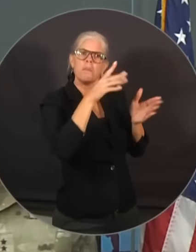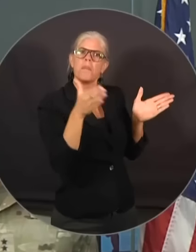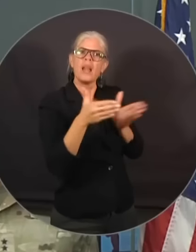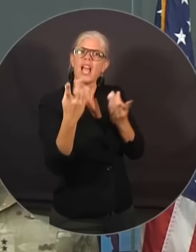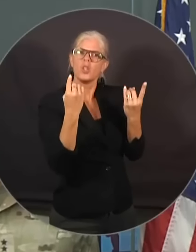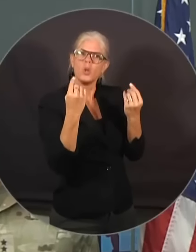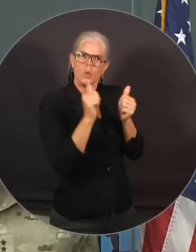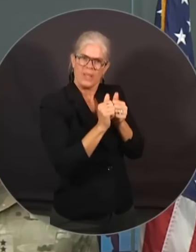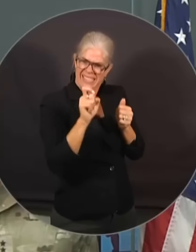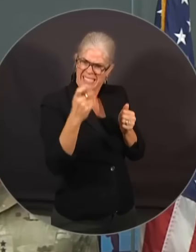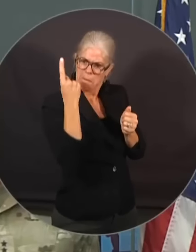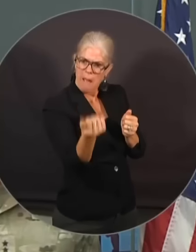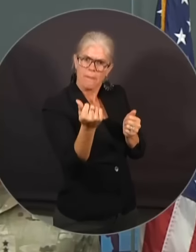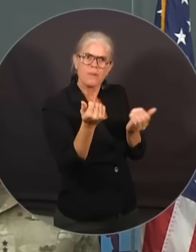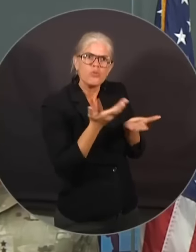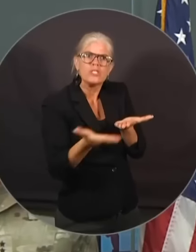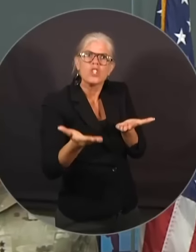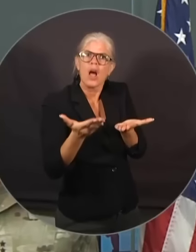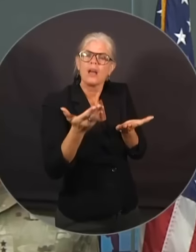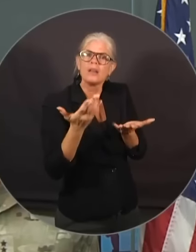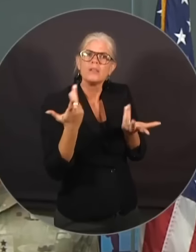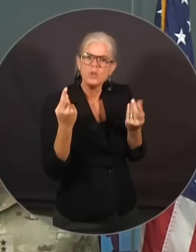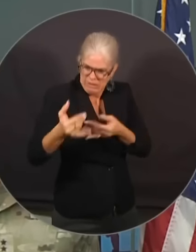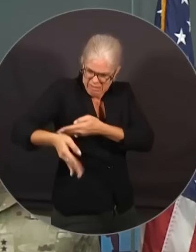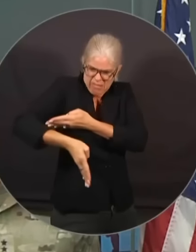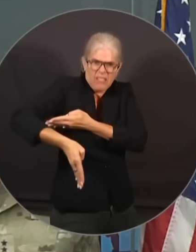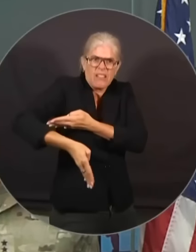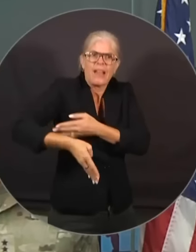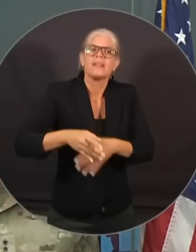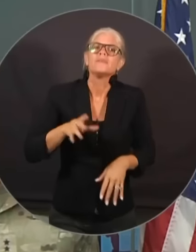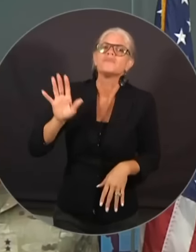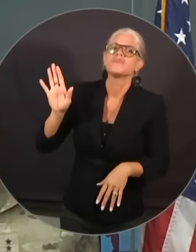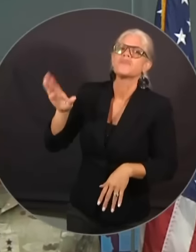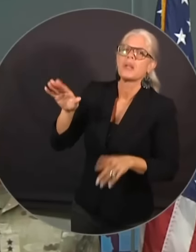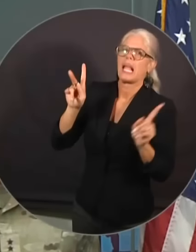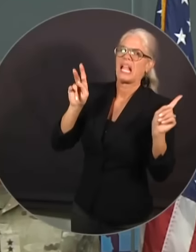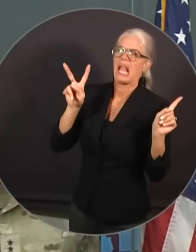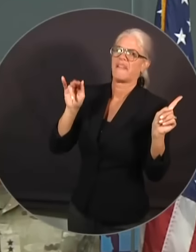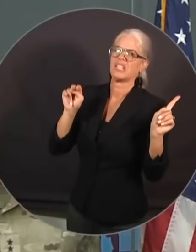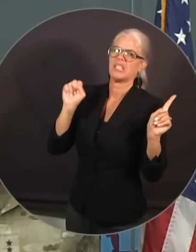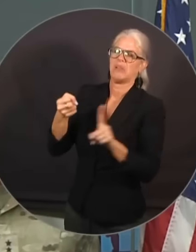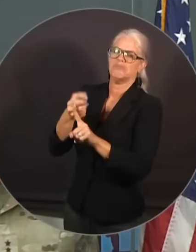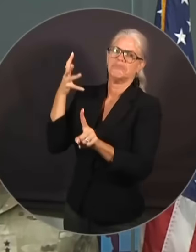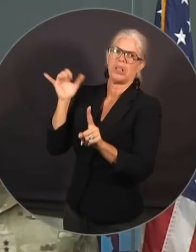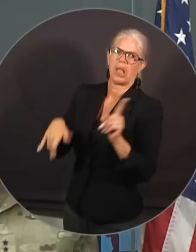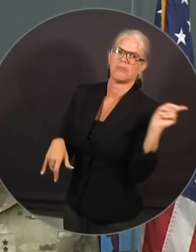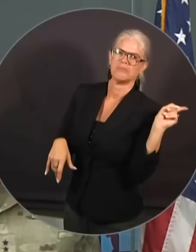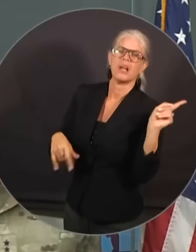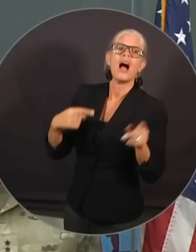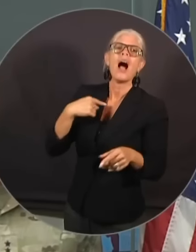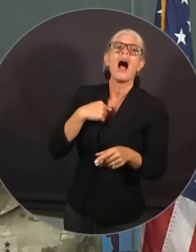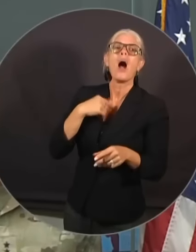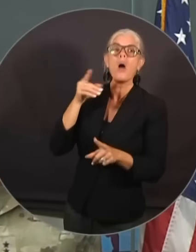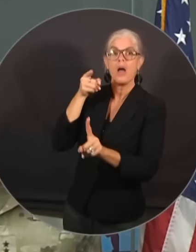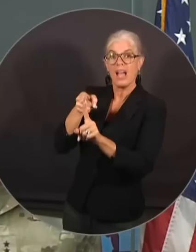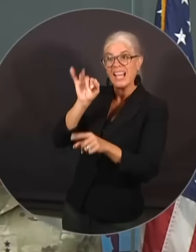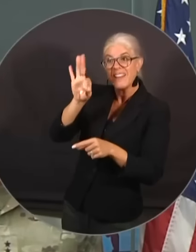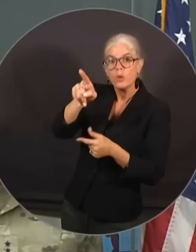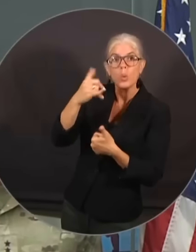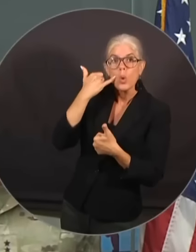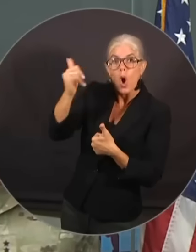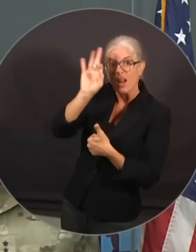behind the storm? Well, I mean, I think Kevin can jump in on this, but I'll just say, if you call 911 or you call